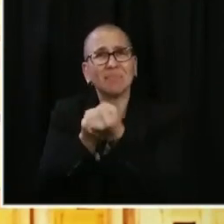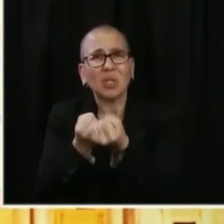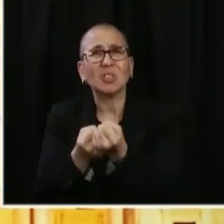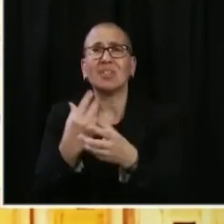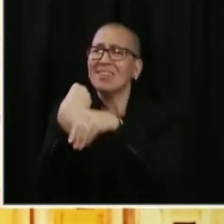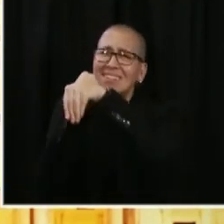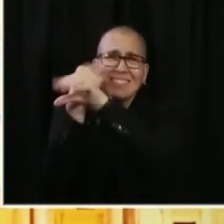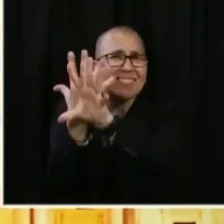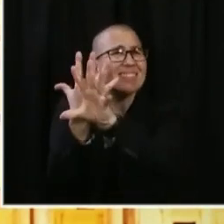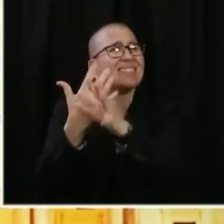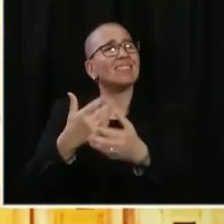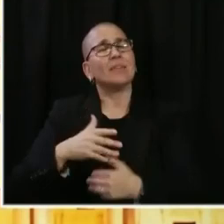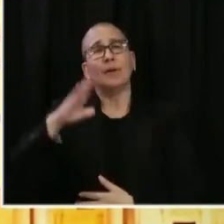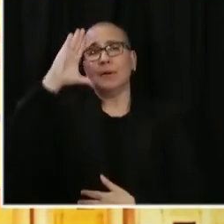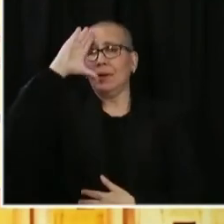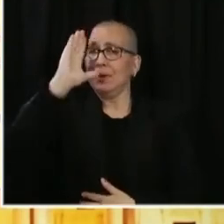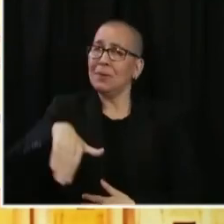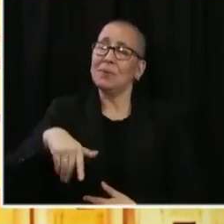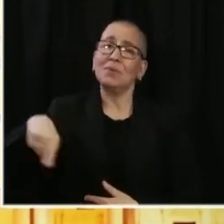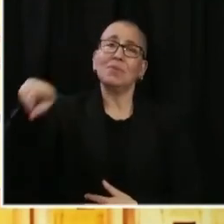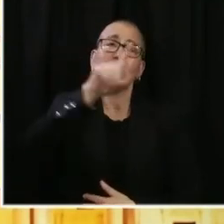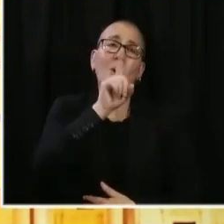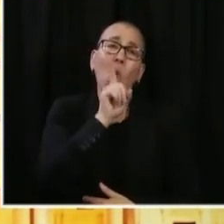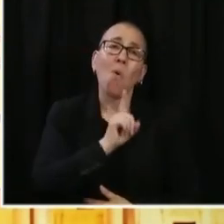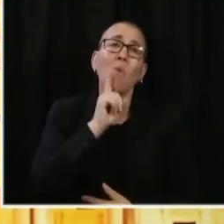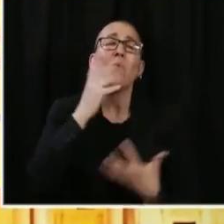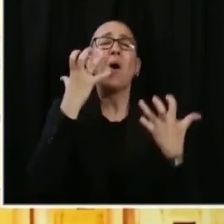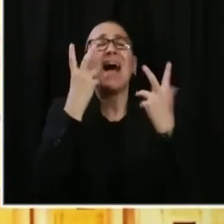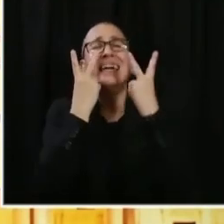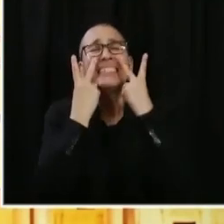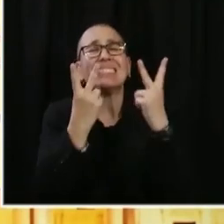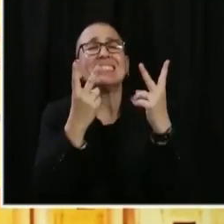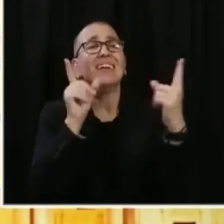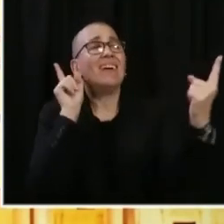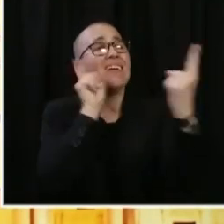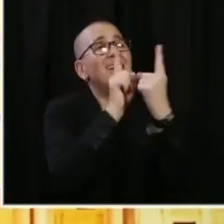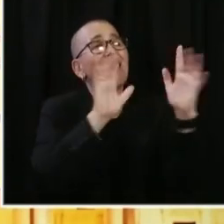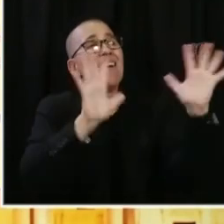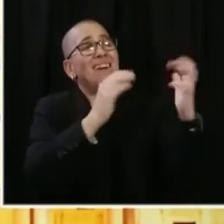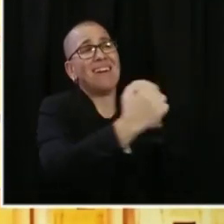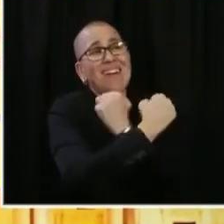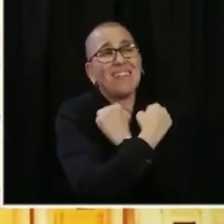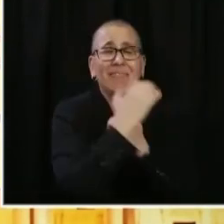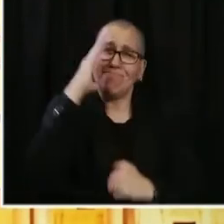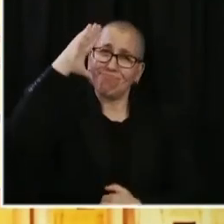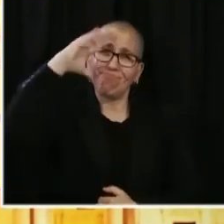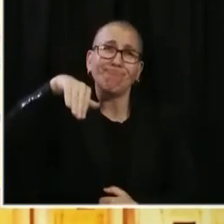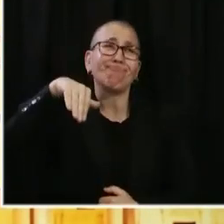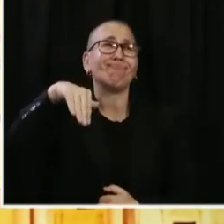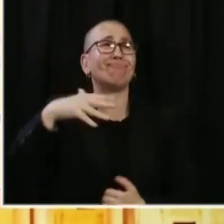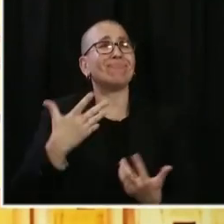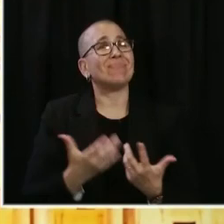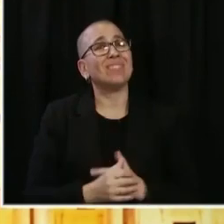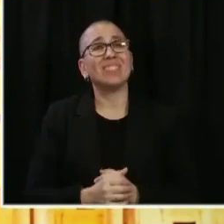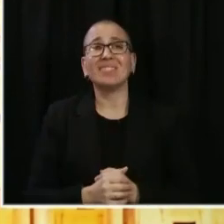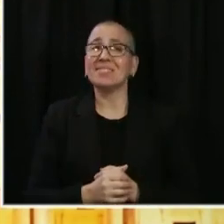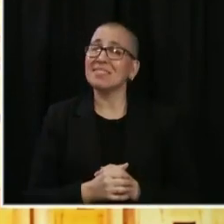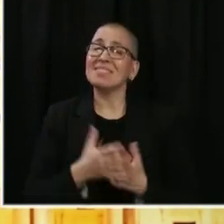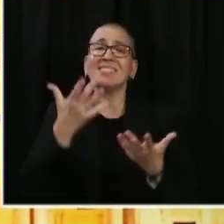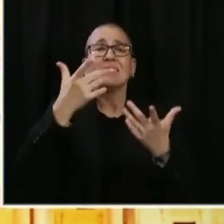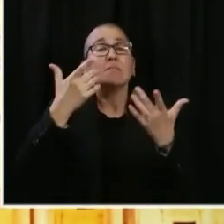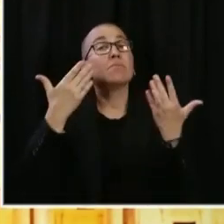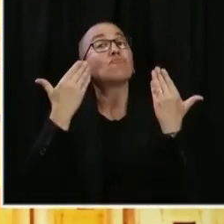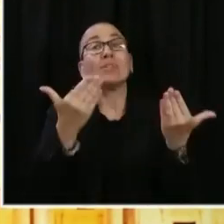with health challenges in our lives. Take the time to reach out to them. A phone call, a card in the mail, or a quick text can make all the